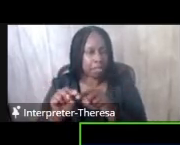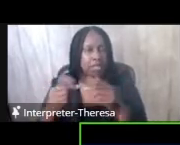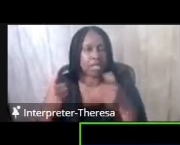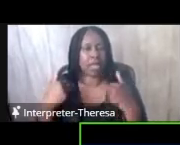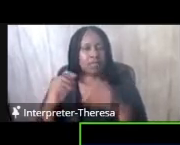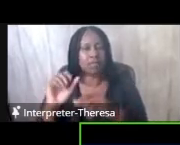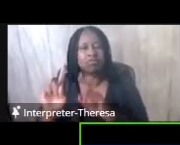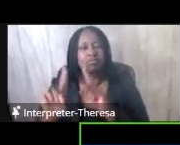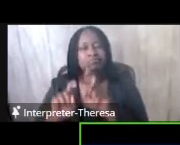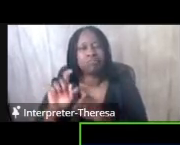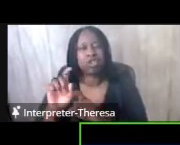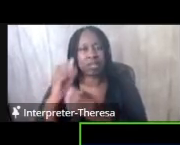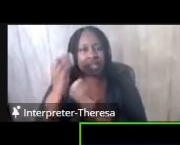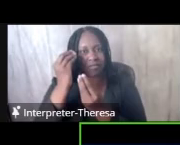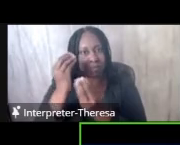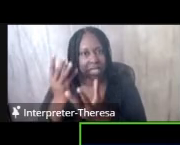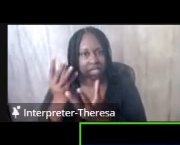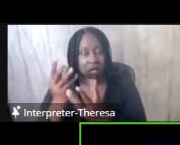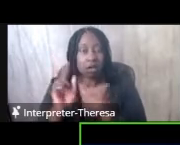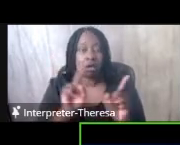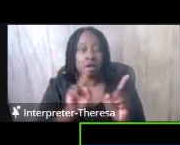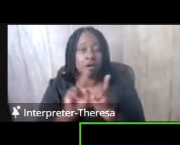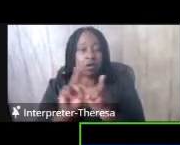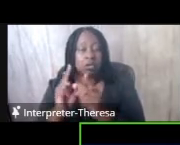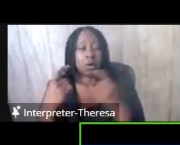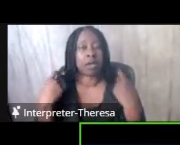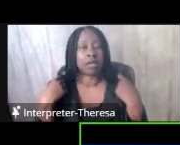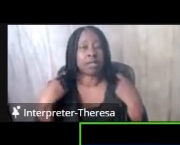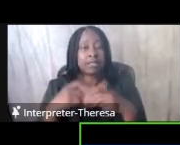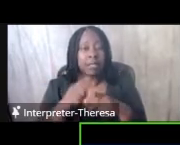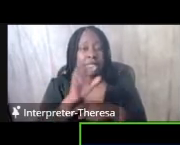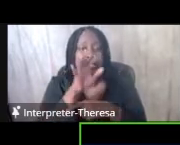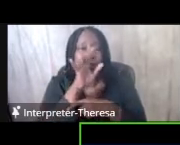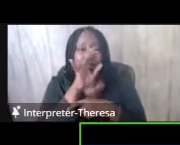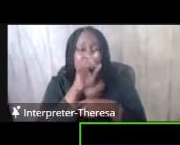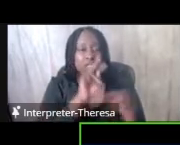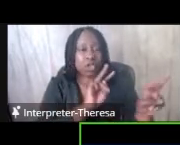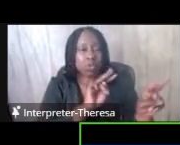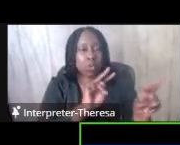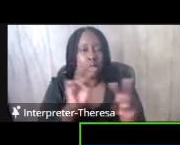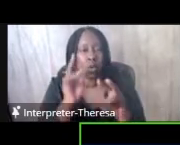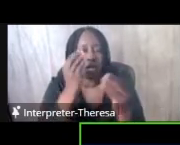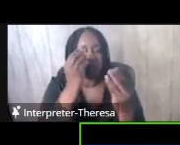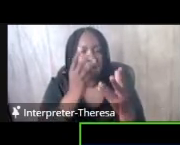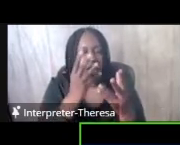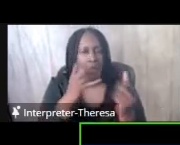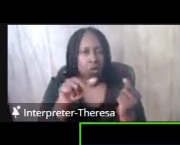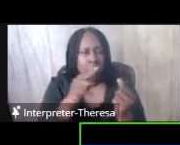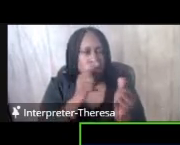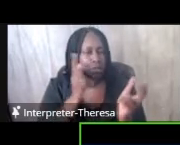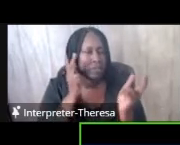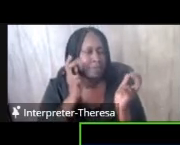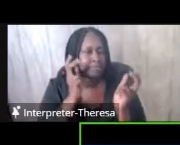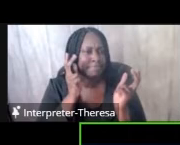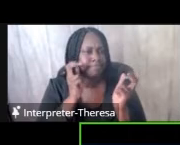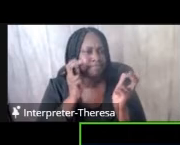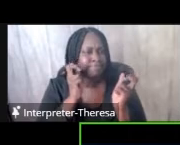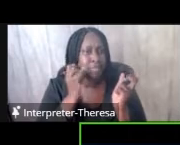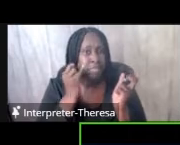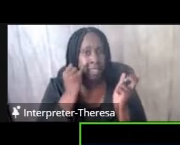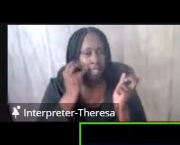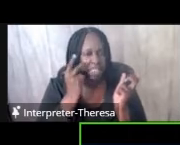revisit the Spanish-speaking listening tour data to see if there's anything from there that ought to be included. For those of you who have profiles of families,